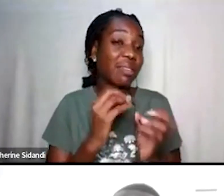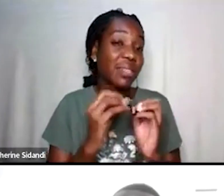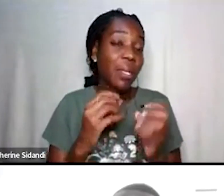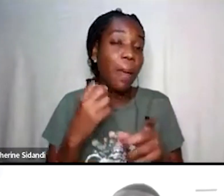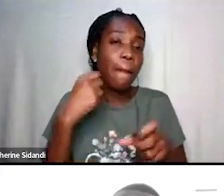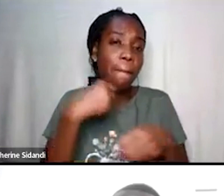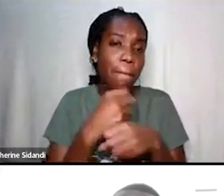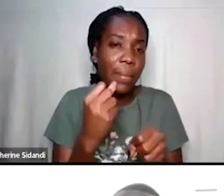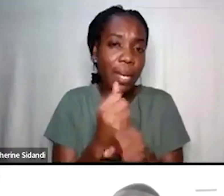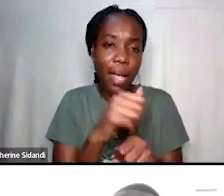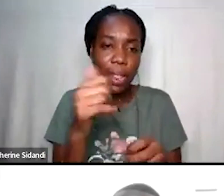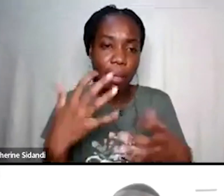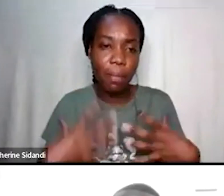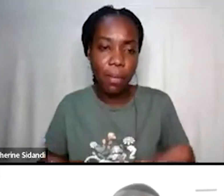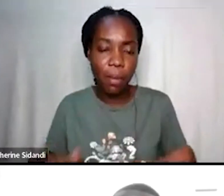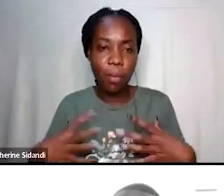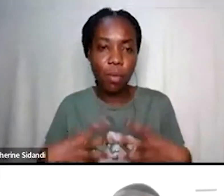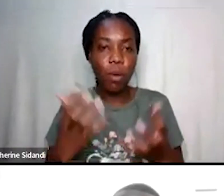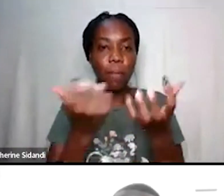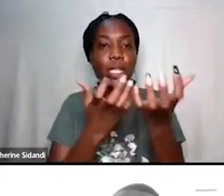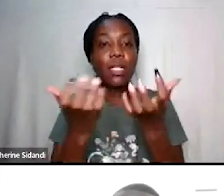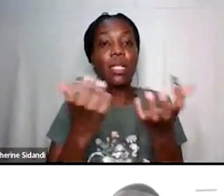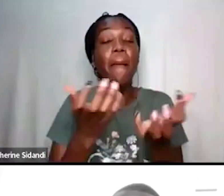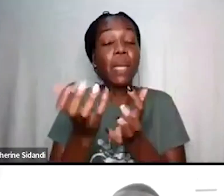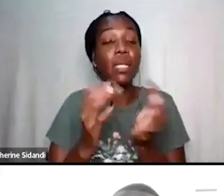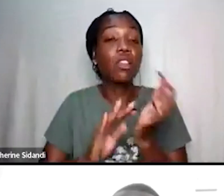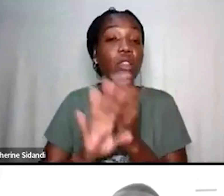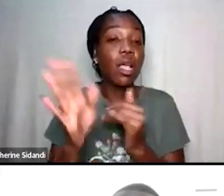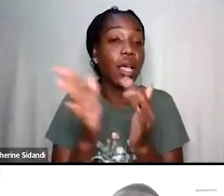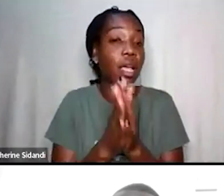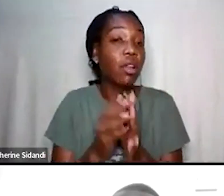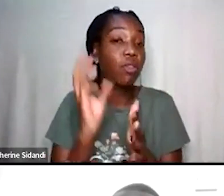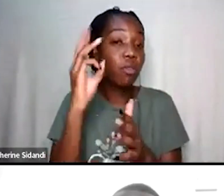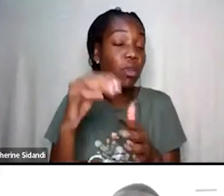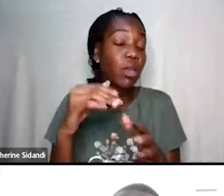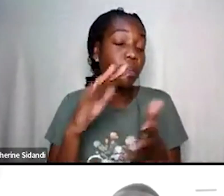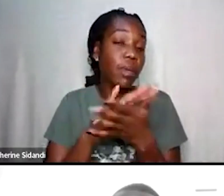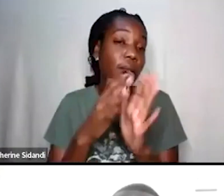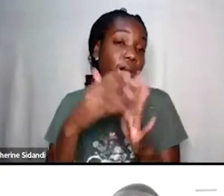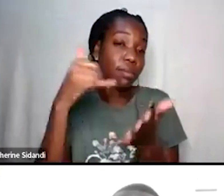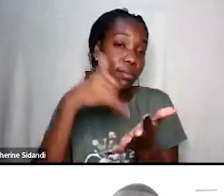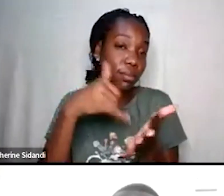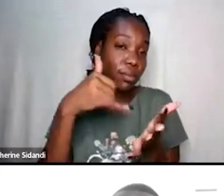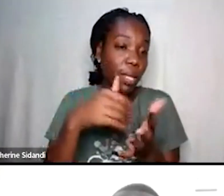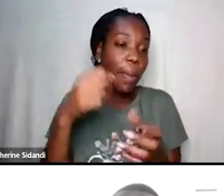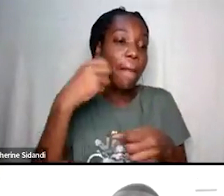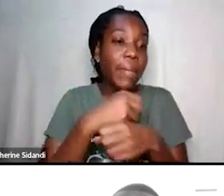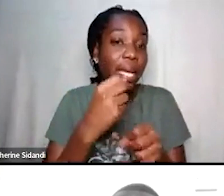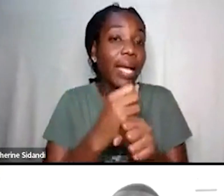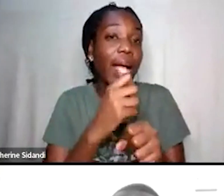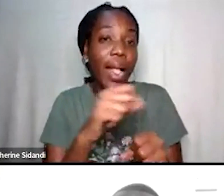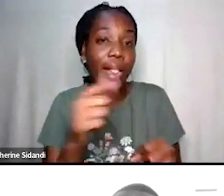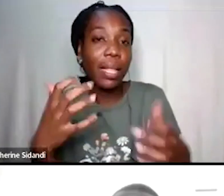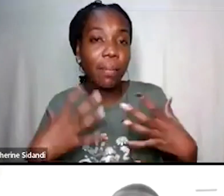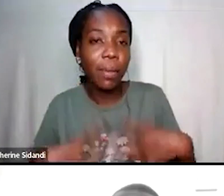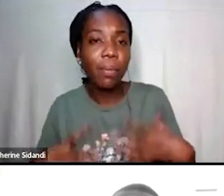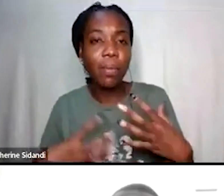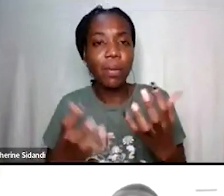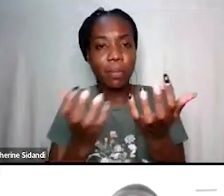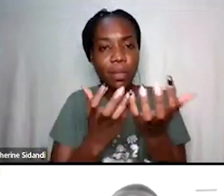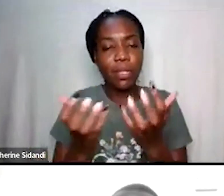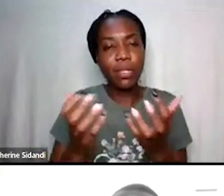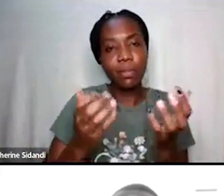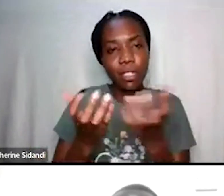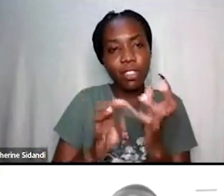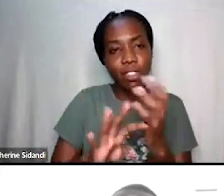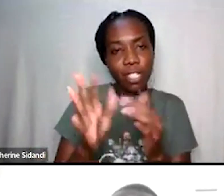other people's business your business, and you will be in business. Make other people's business your business, and you will be